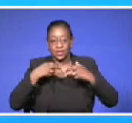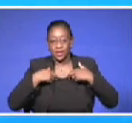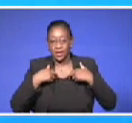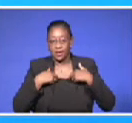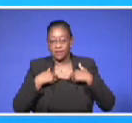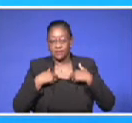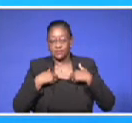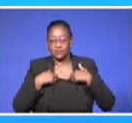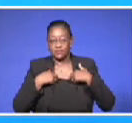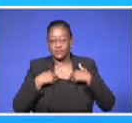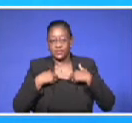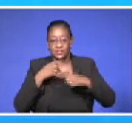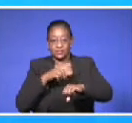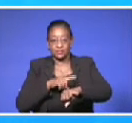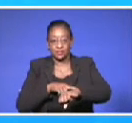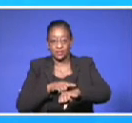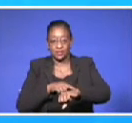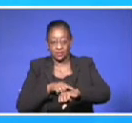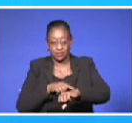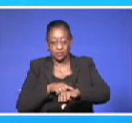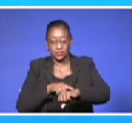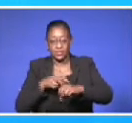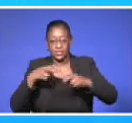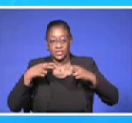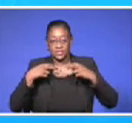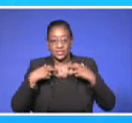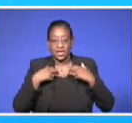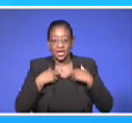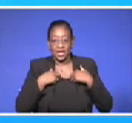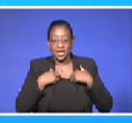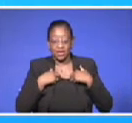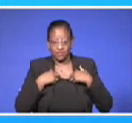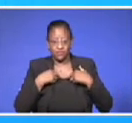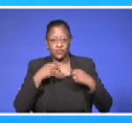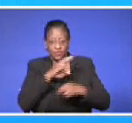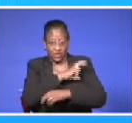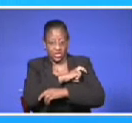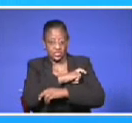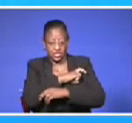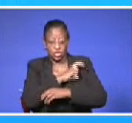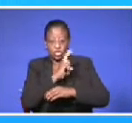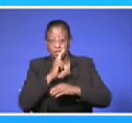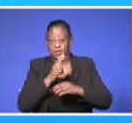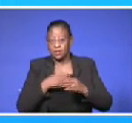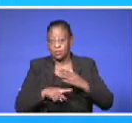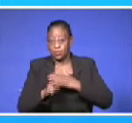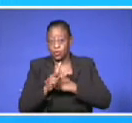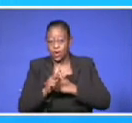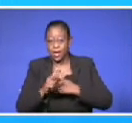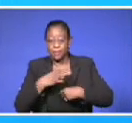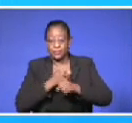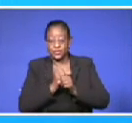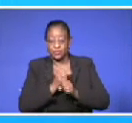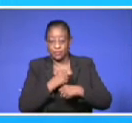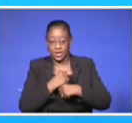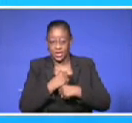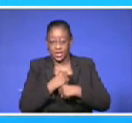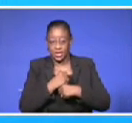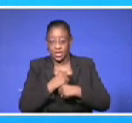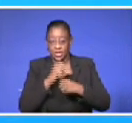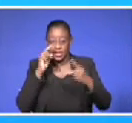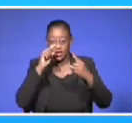time to have a robust vaccination program with an aim toward